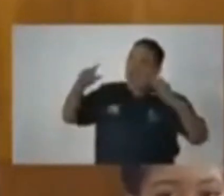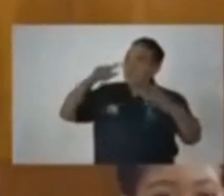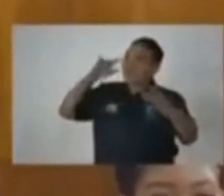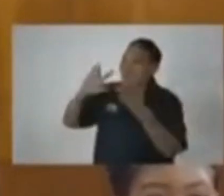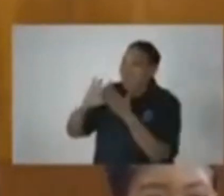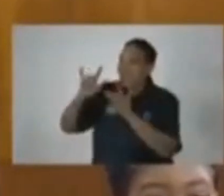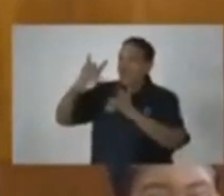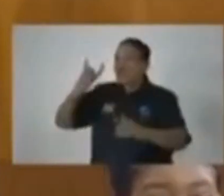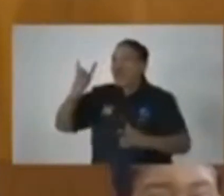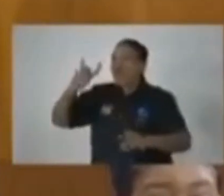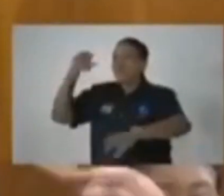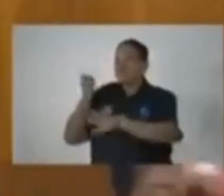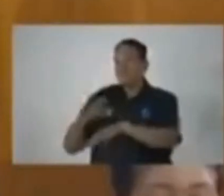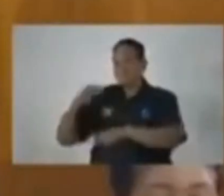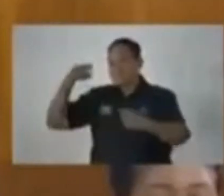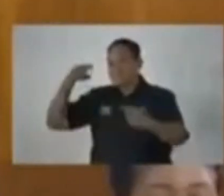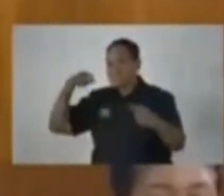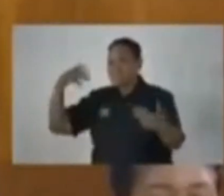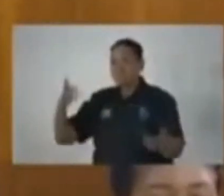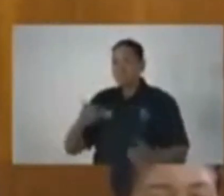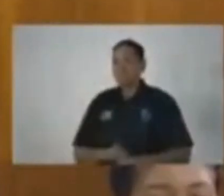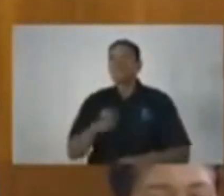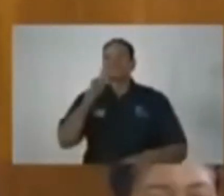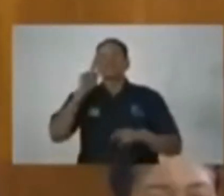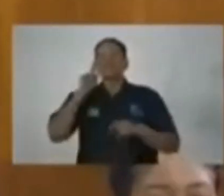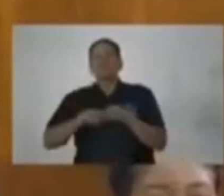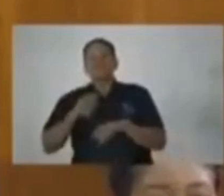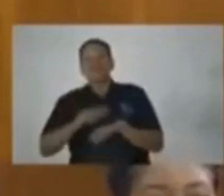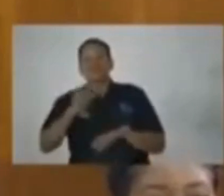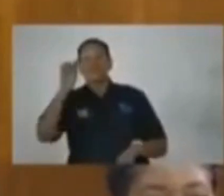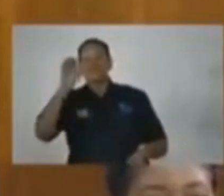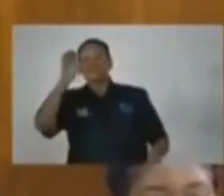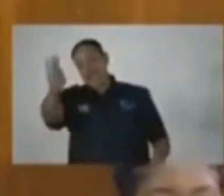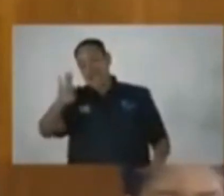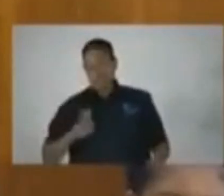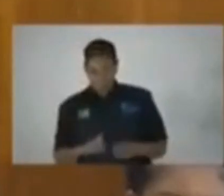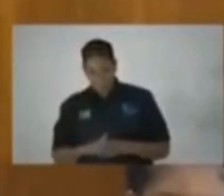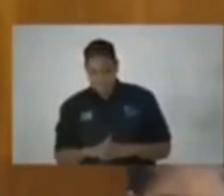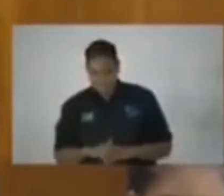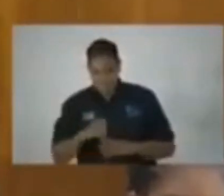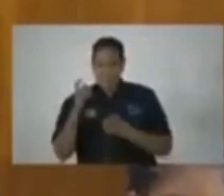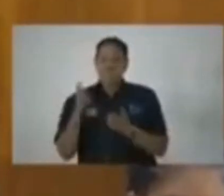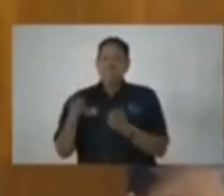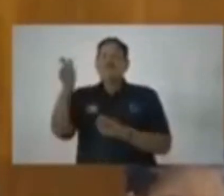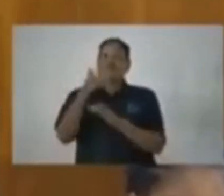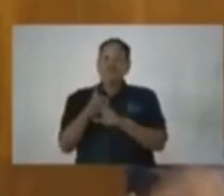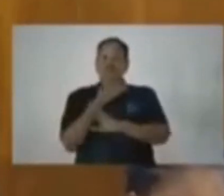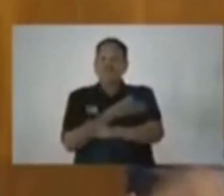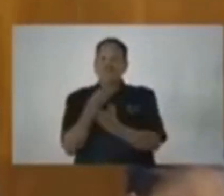was PMP saving fund. Come again. They're depending on the Tourism Enhancement